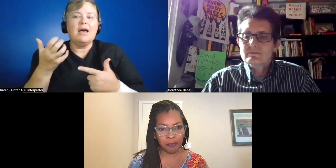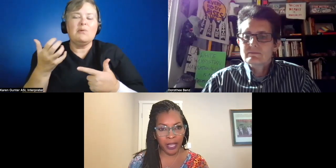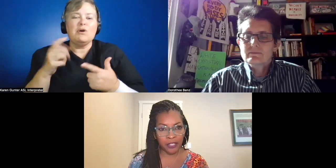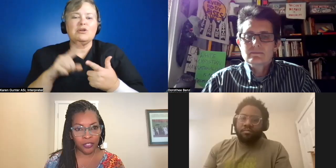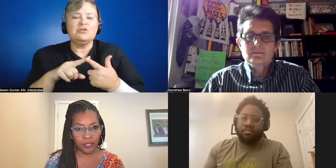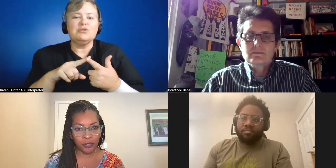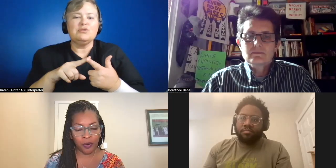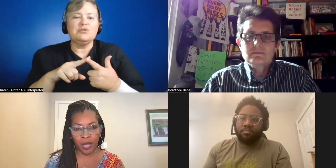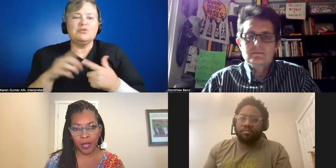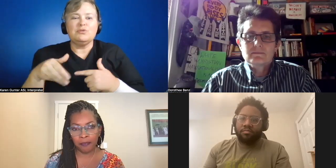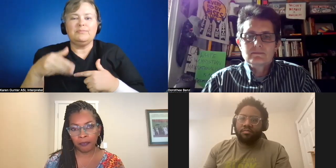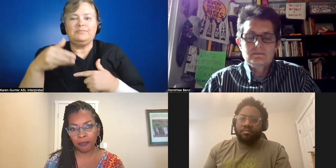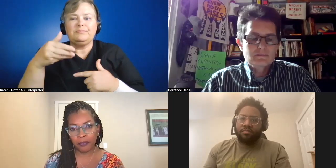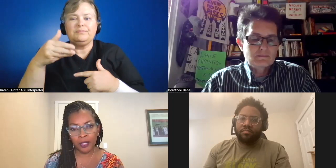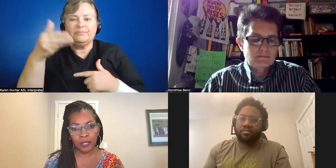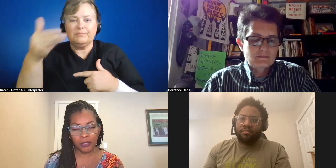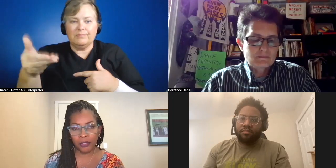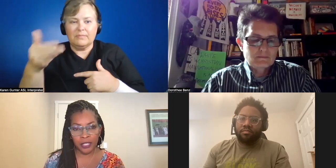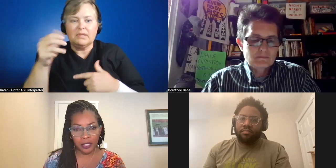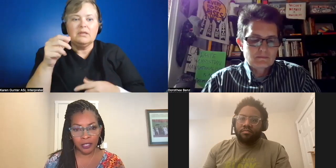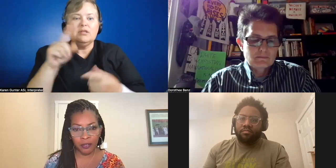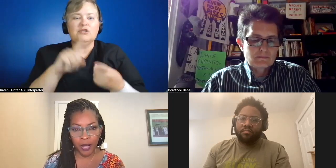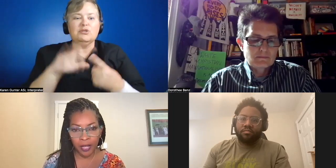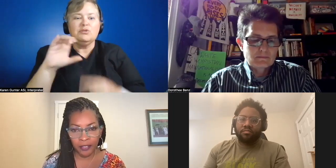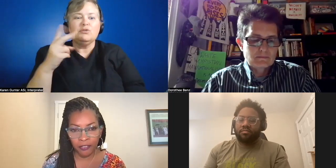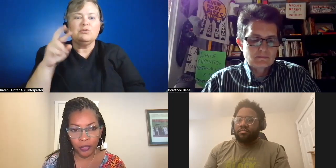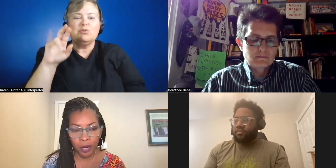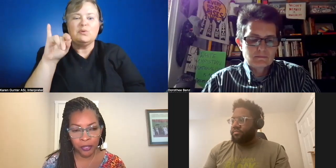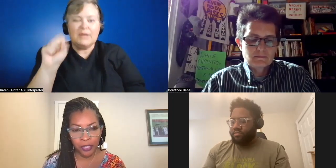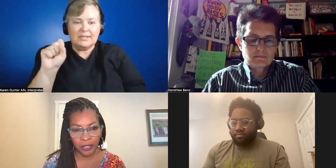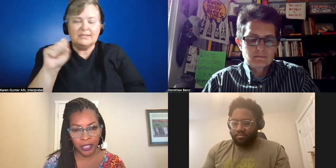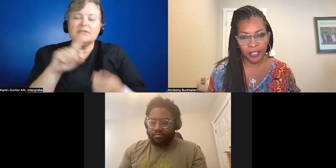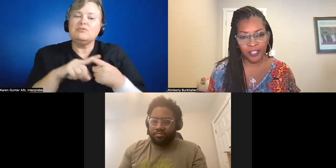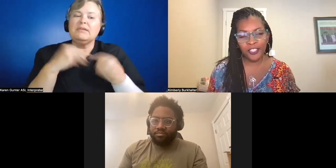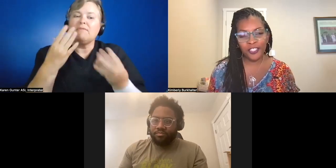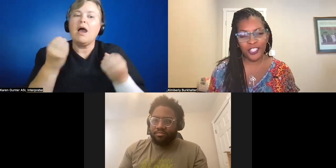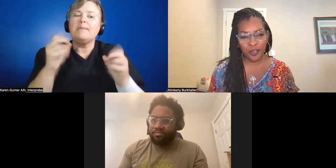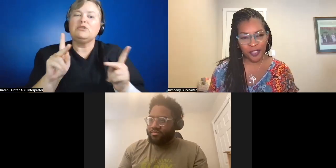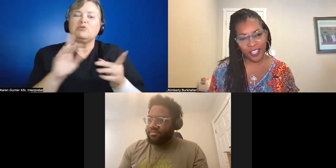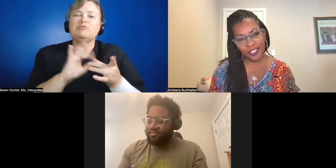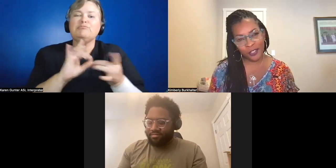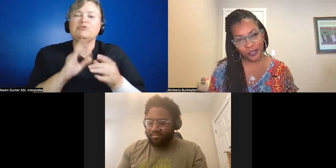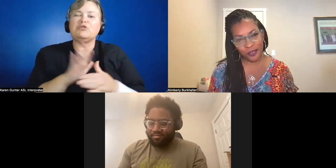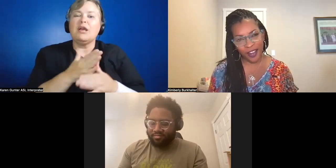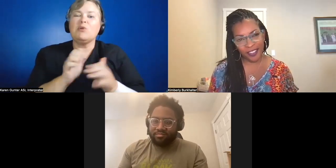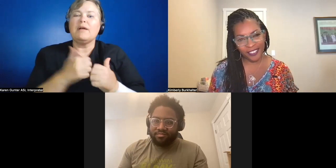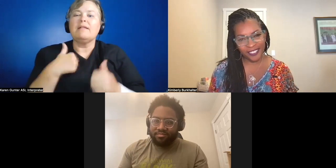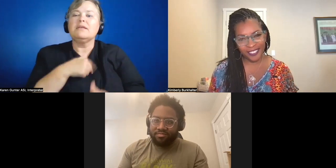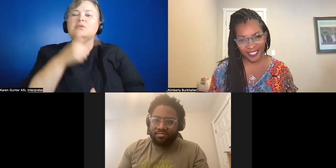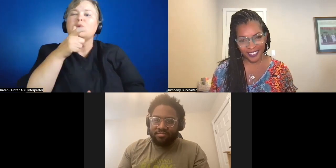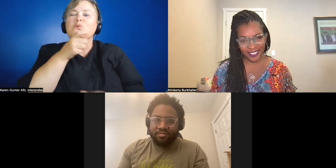this space to Chris to give you an opportunity to share with us who you